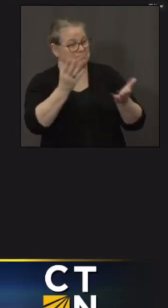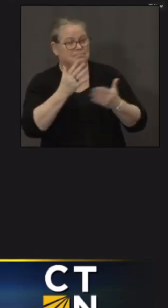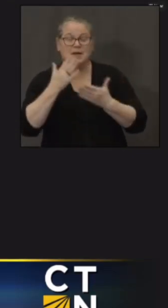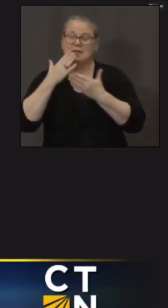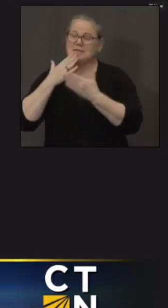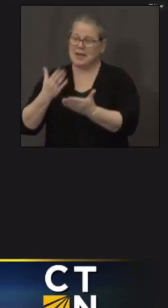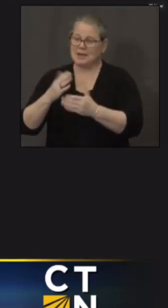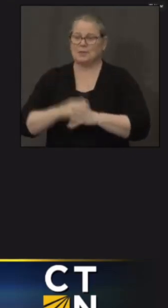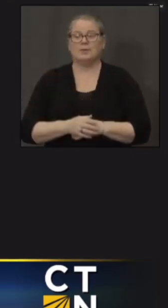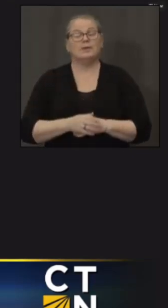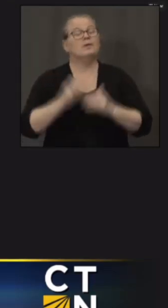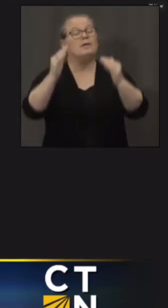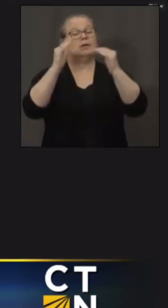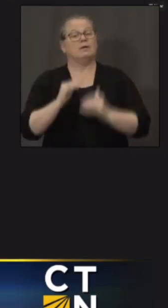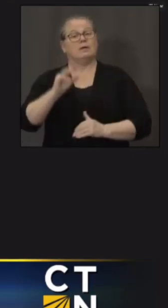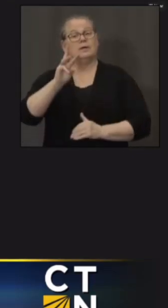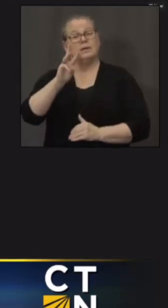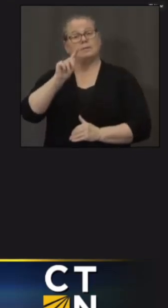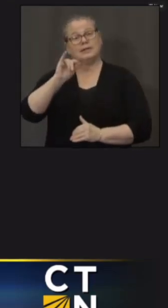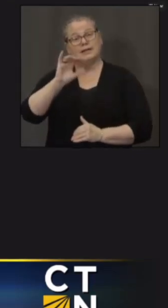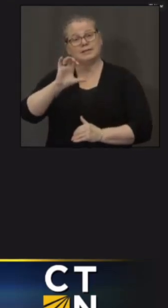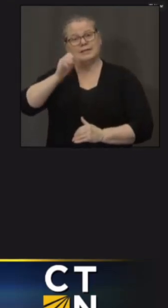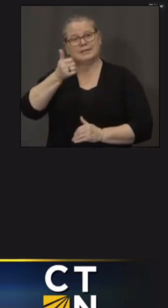WTIC 1080 News.